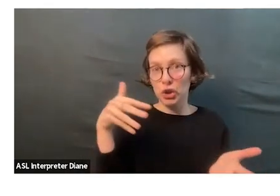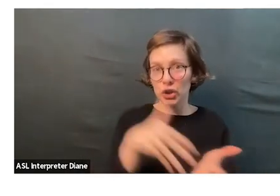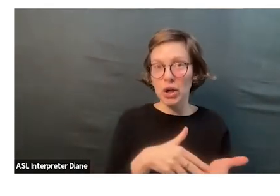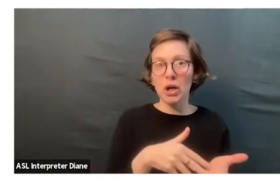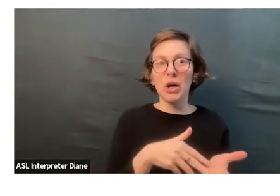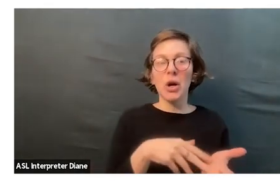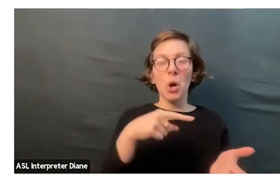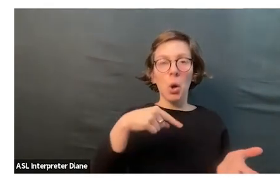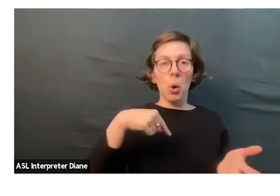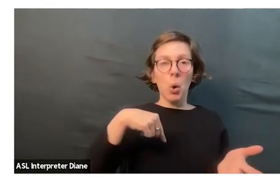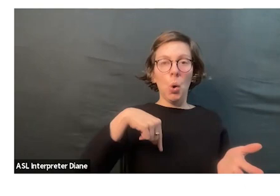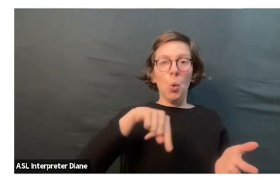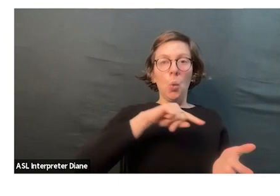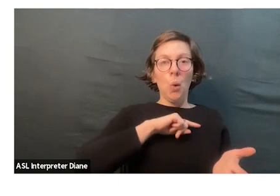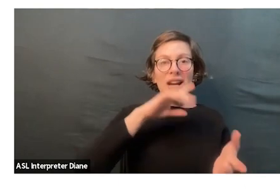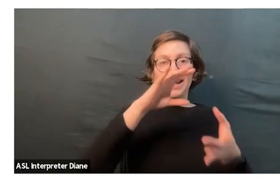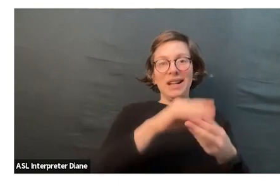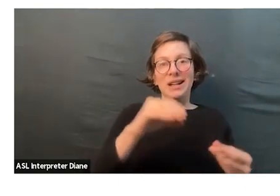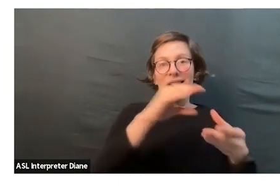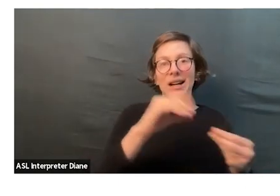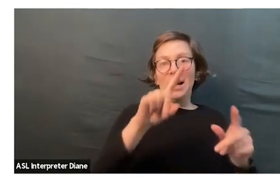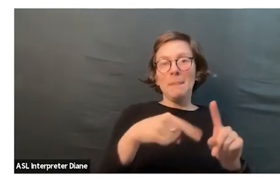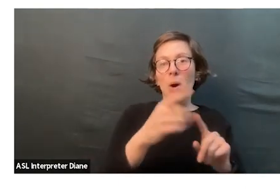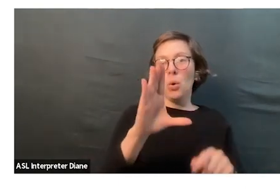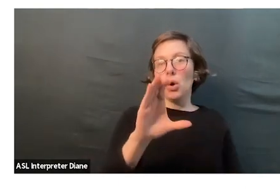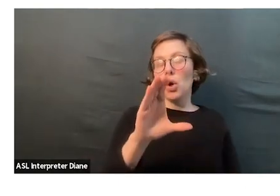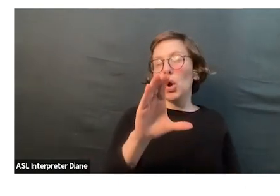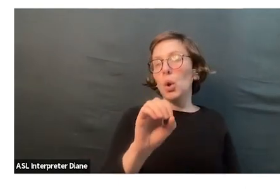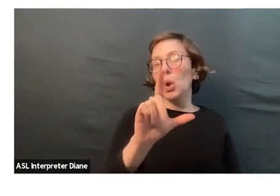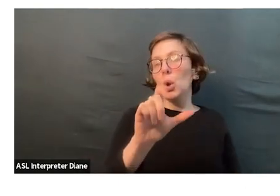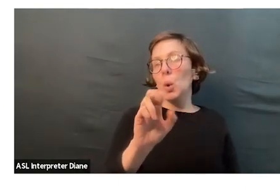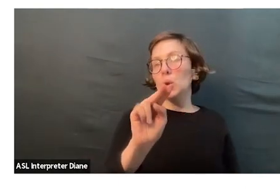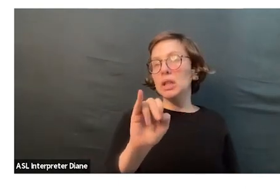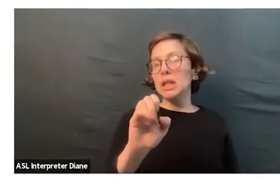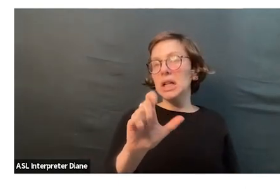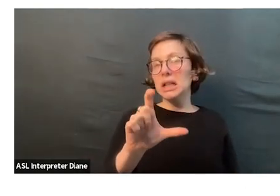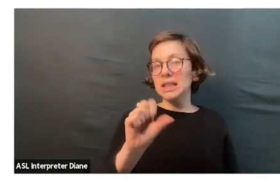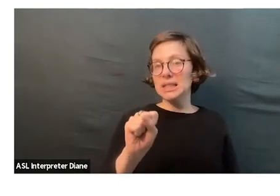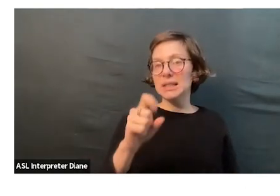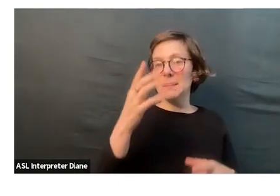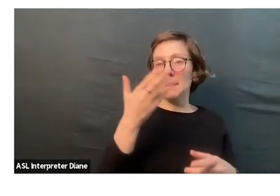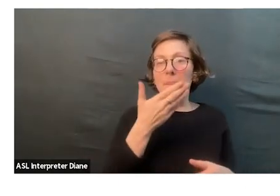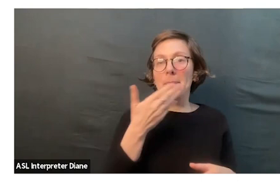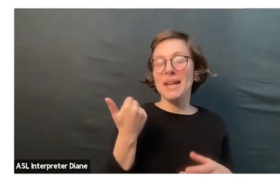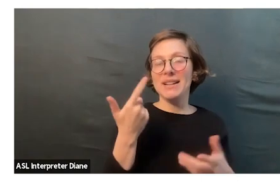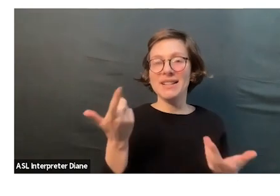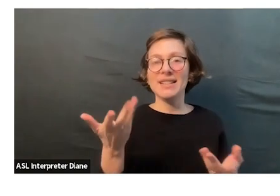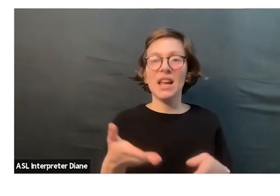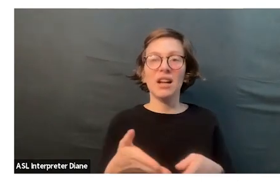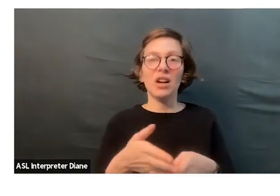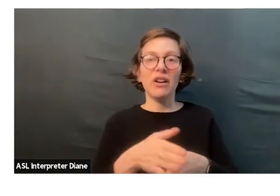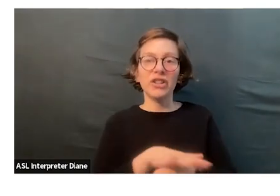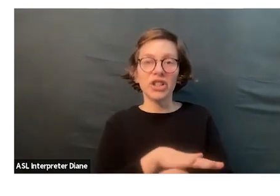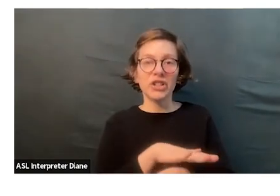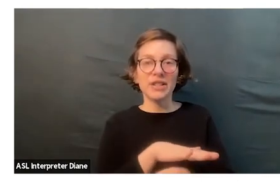imperial history, because they're at the center of that narrative. And if you use the word imperial or imperialist, in many cases in the